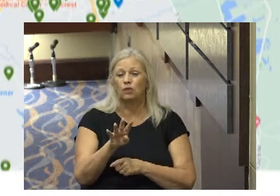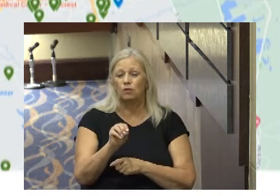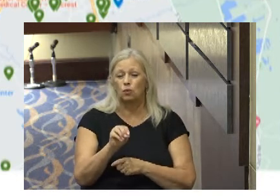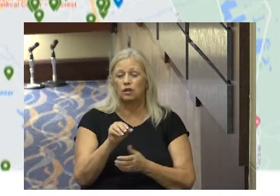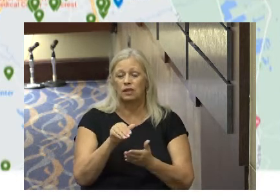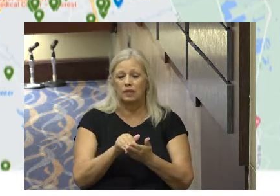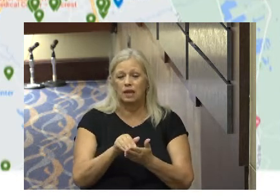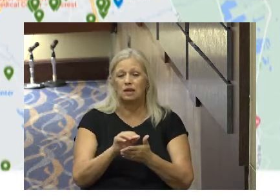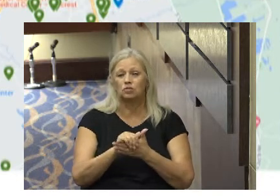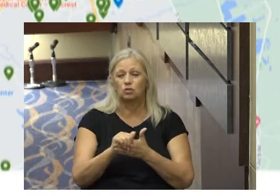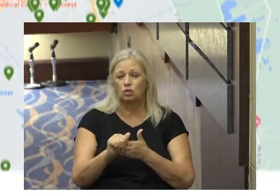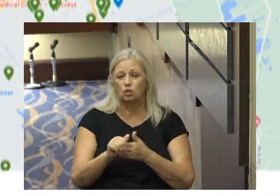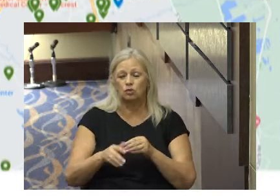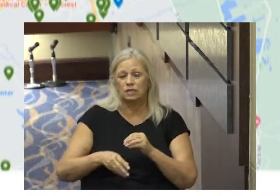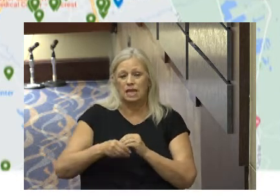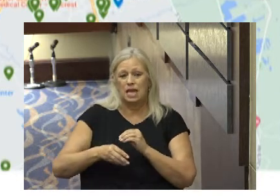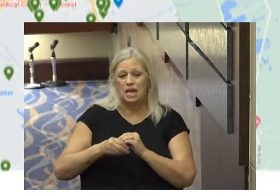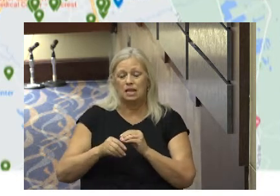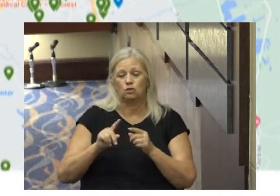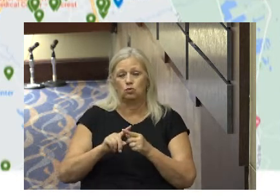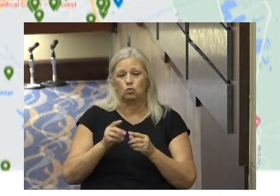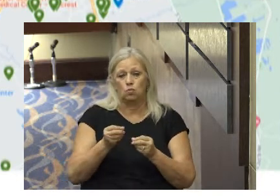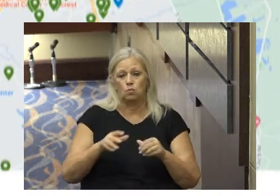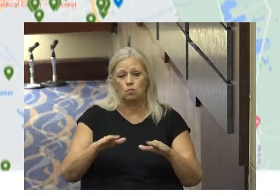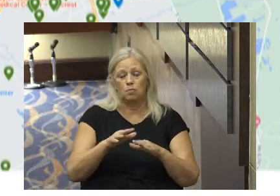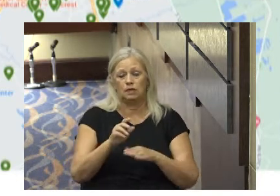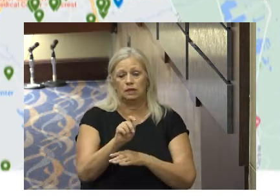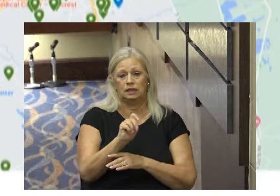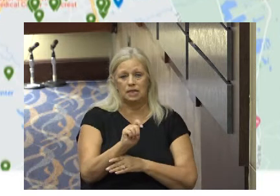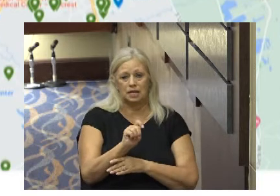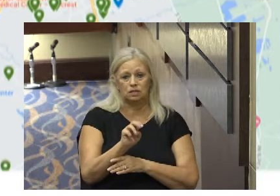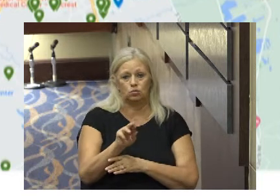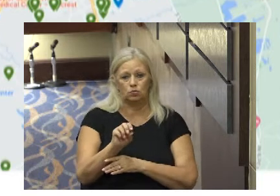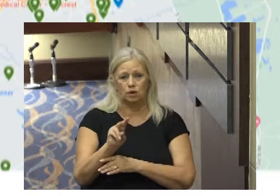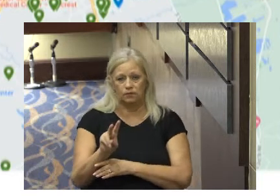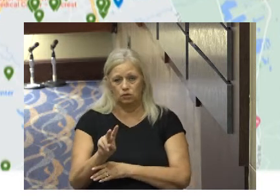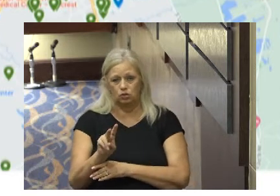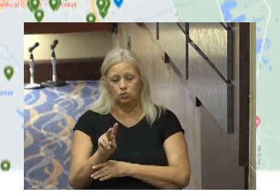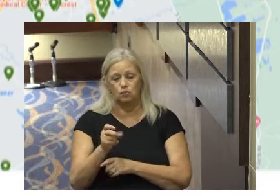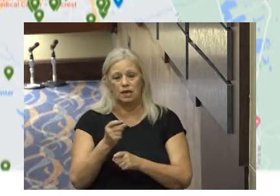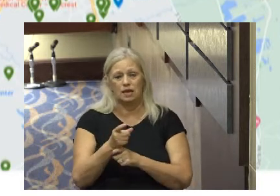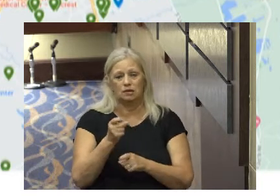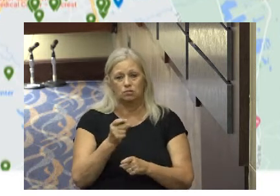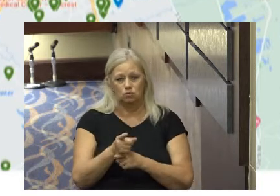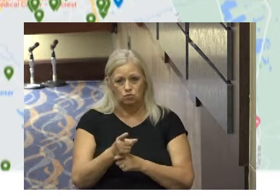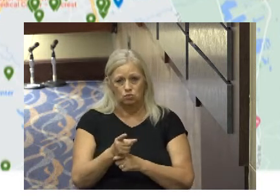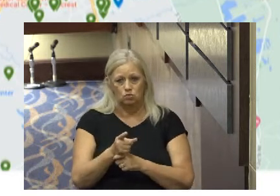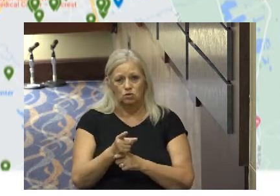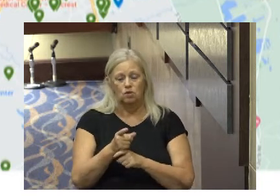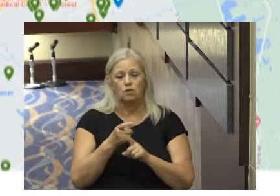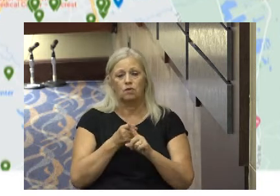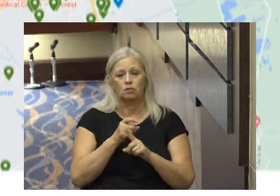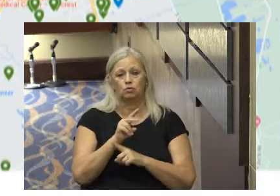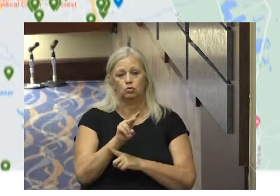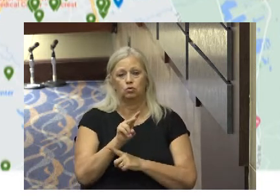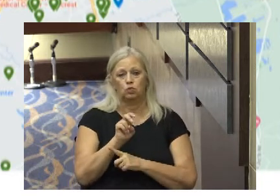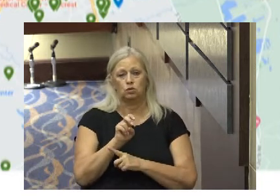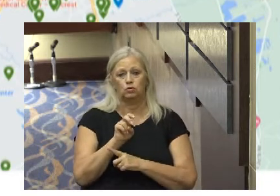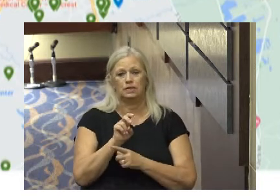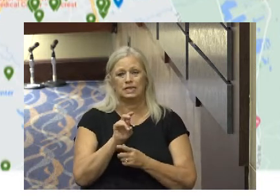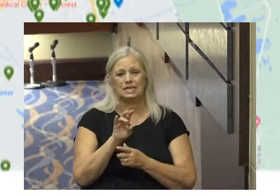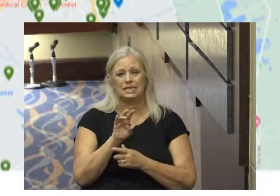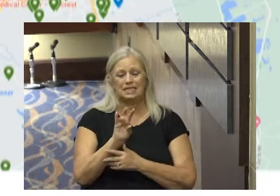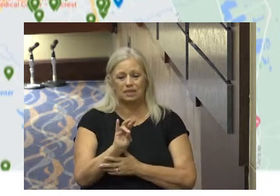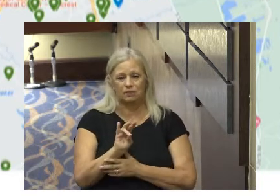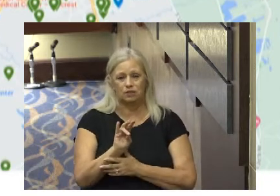$540,000 in property tax revenue annually that have been generated by these 207 newly